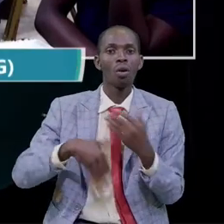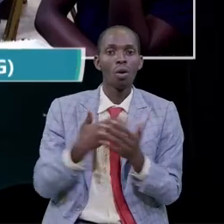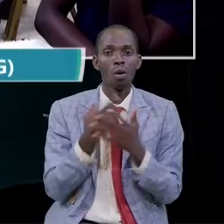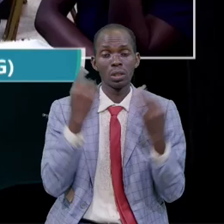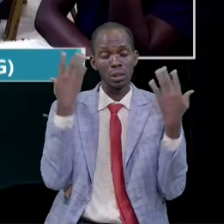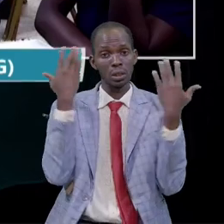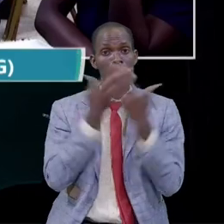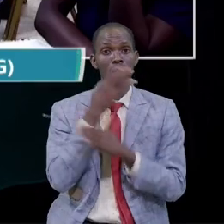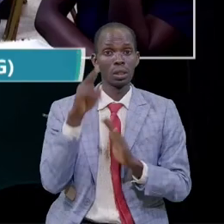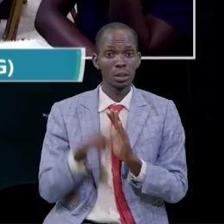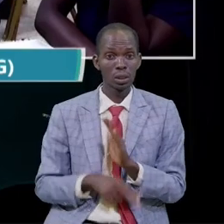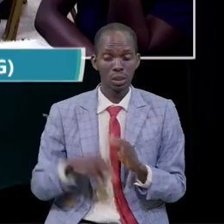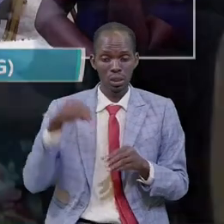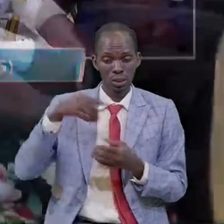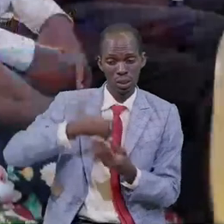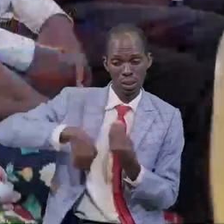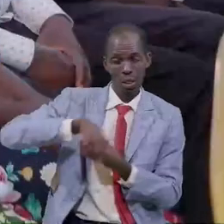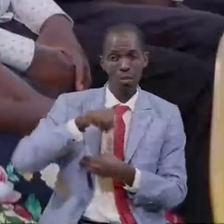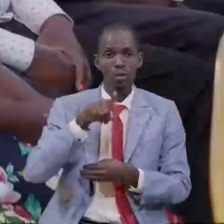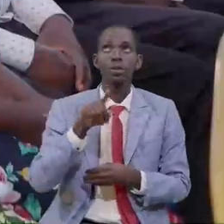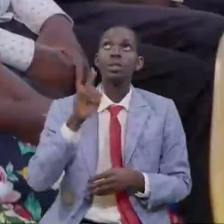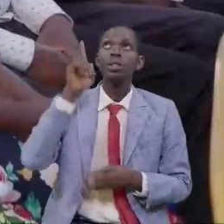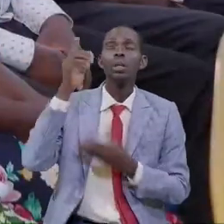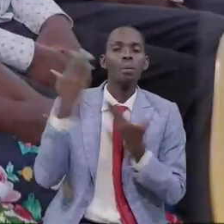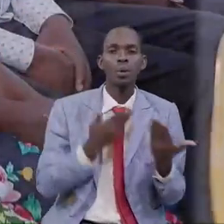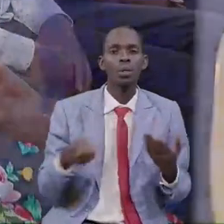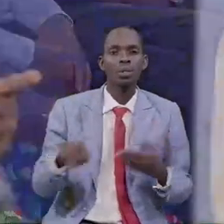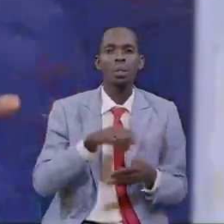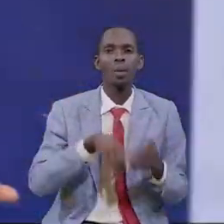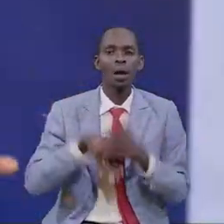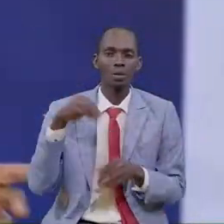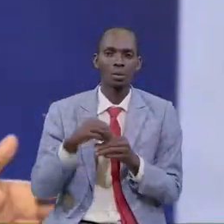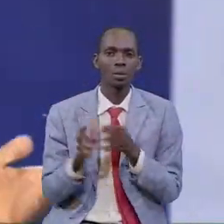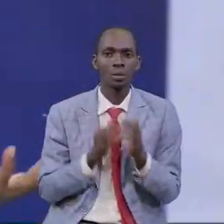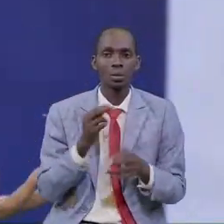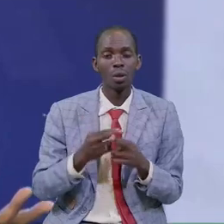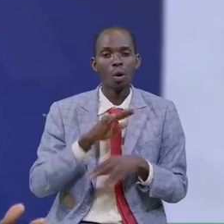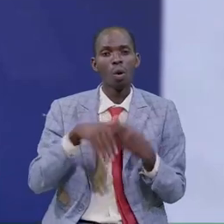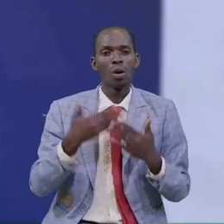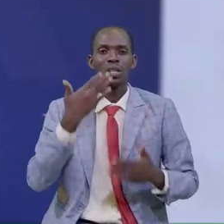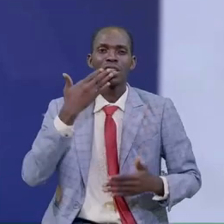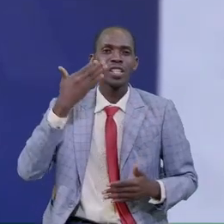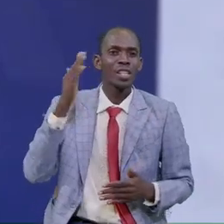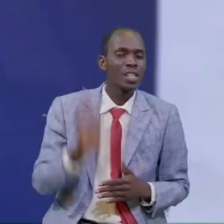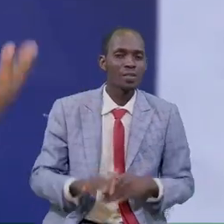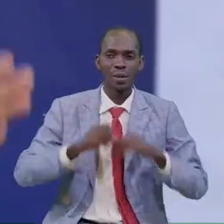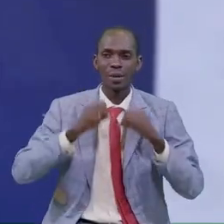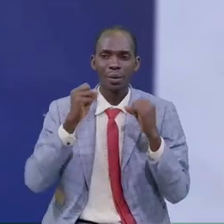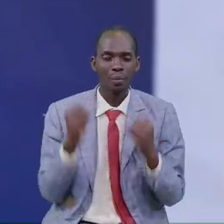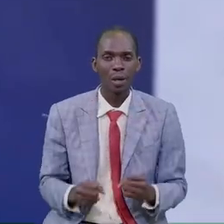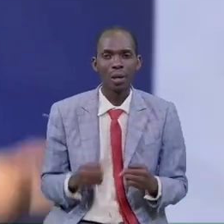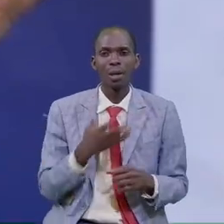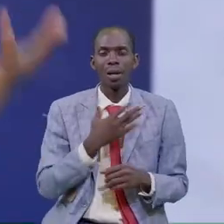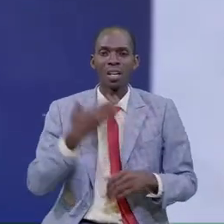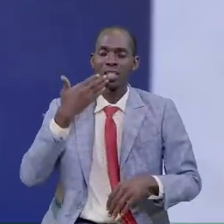out tonight. Il vous fera sortir de toutes les ténèbres autour de vous ce power, soir. Evil influence of the gods of the idols